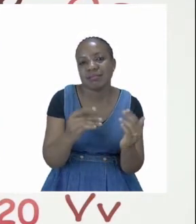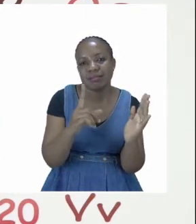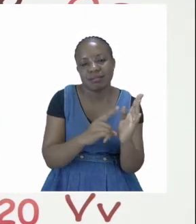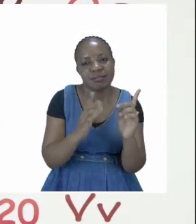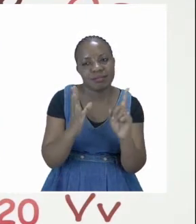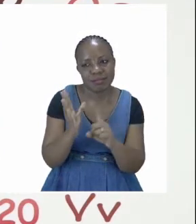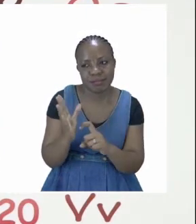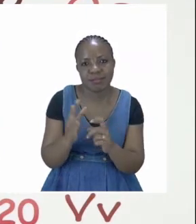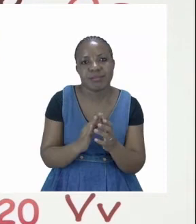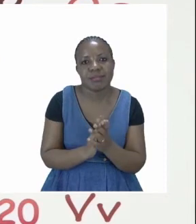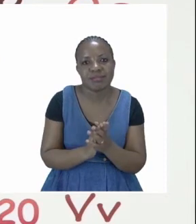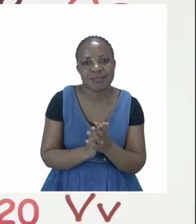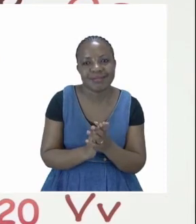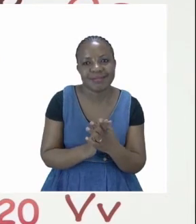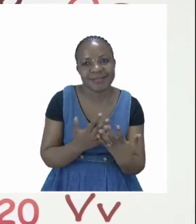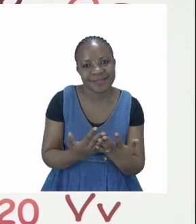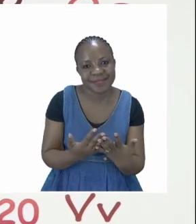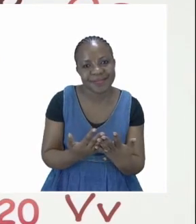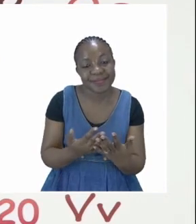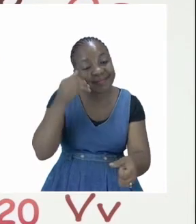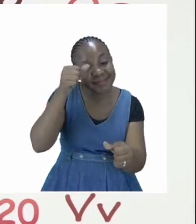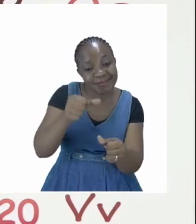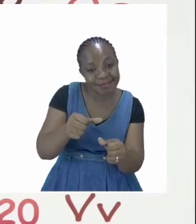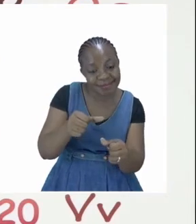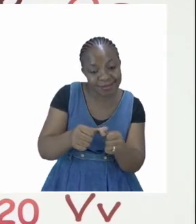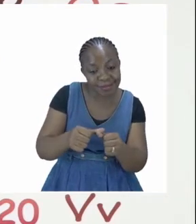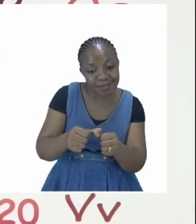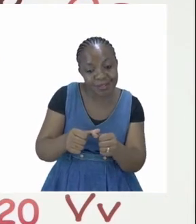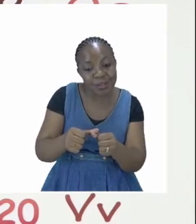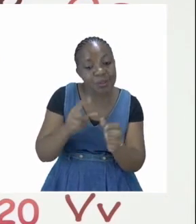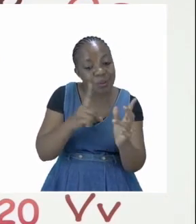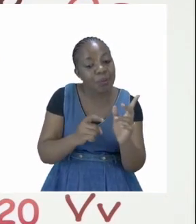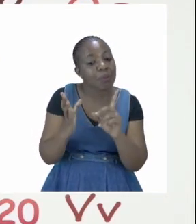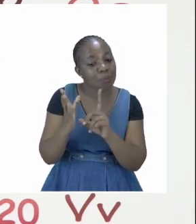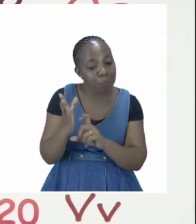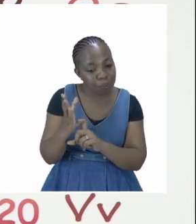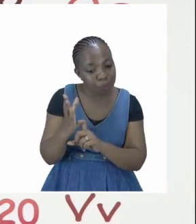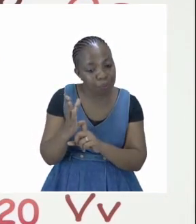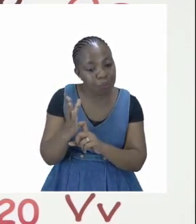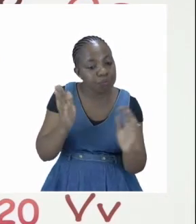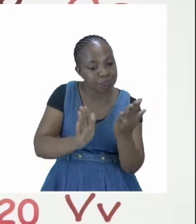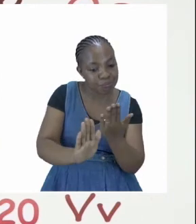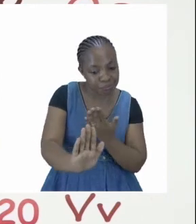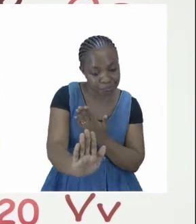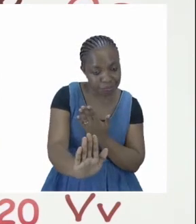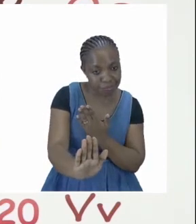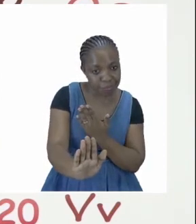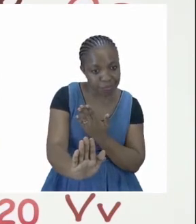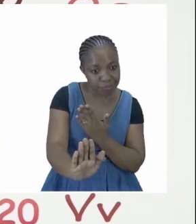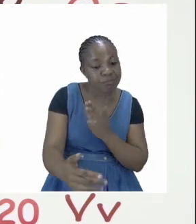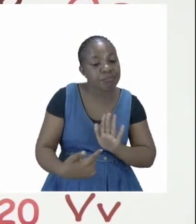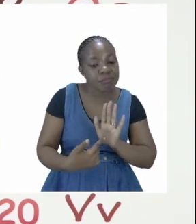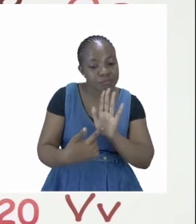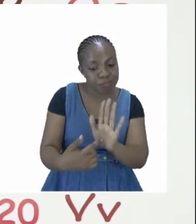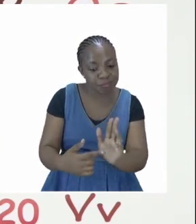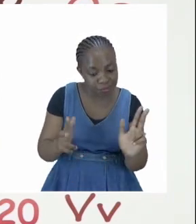sanitize. Now remember, we sanitize so that we can stay safe and also show